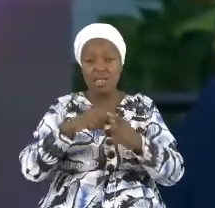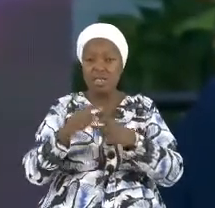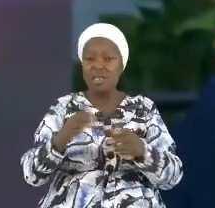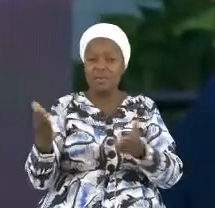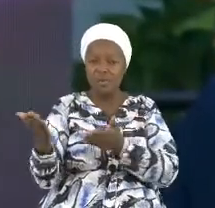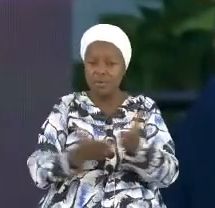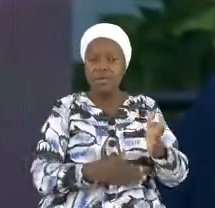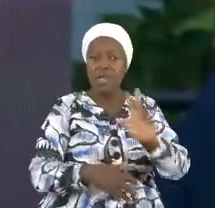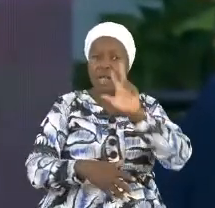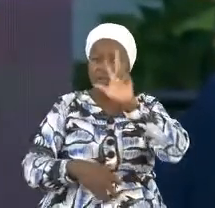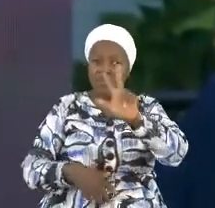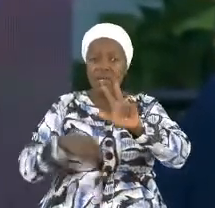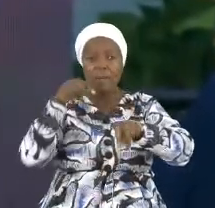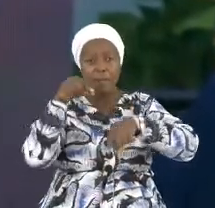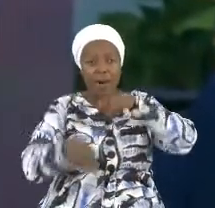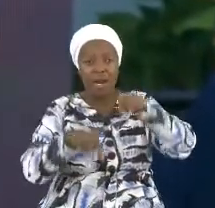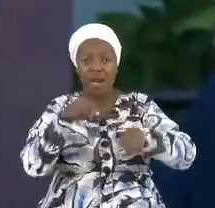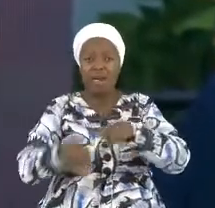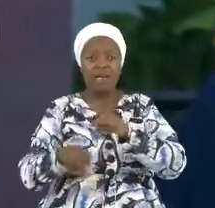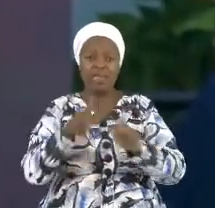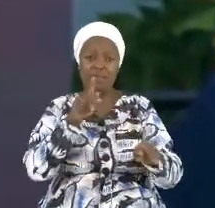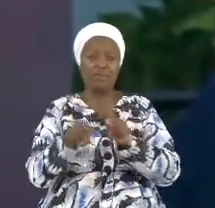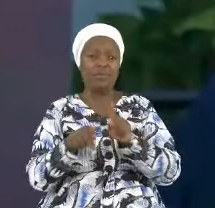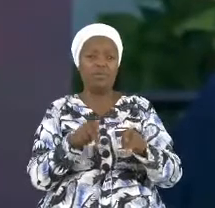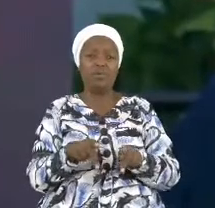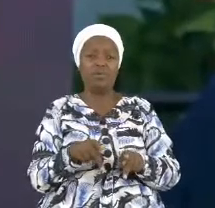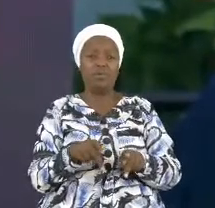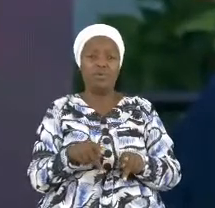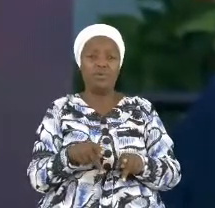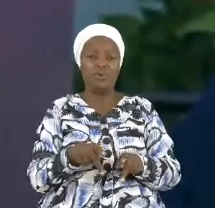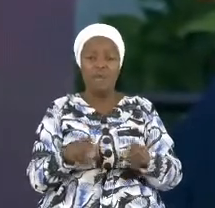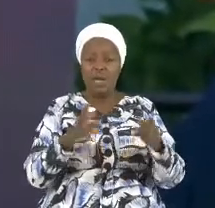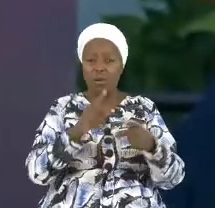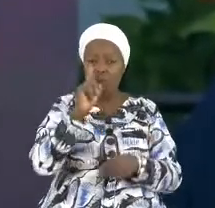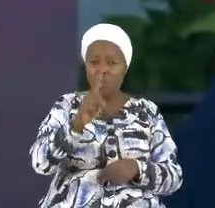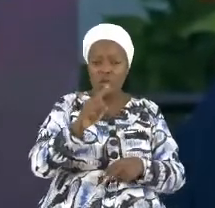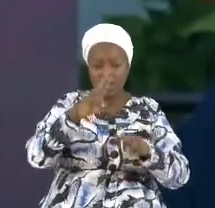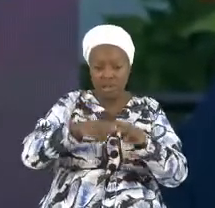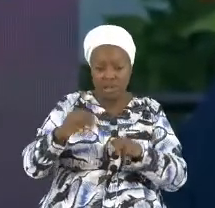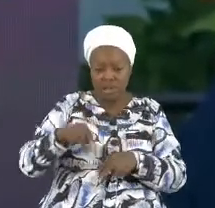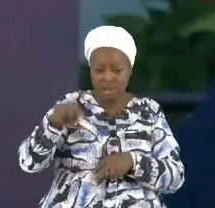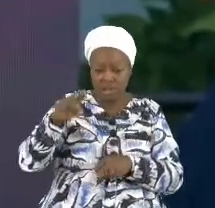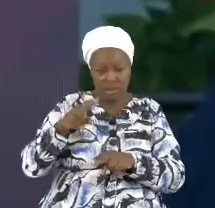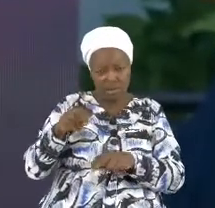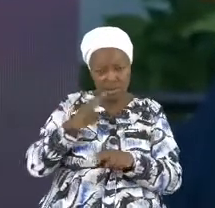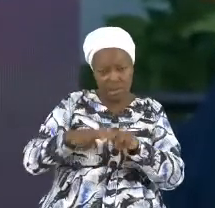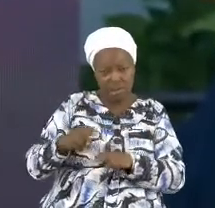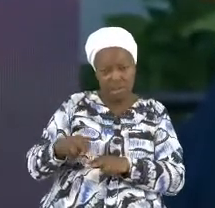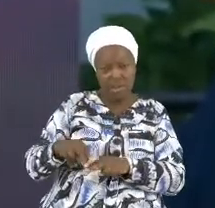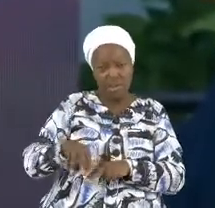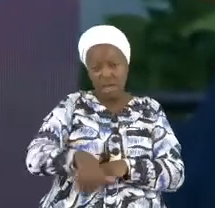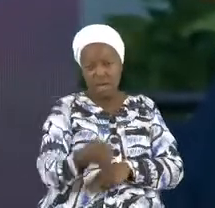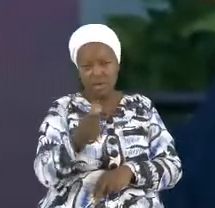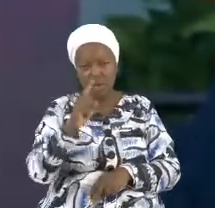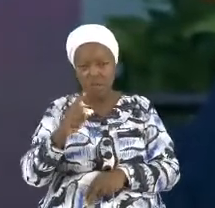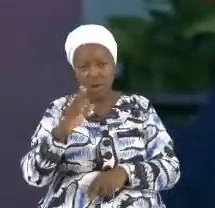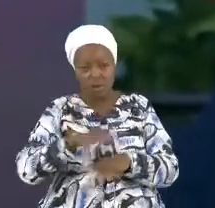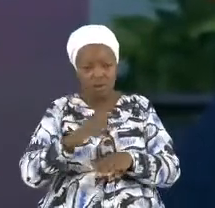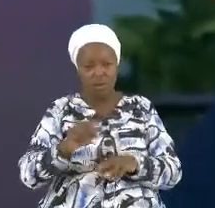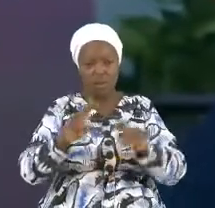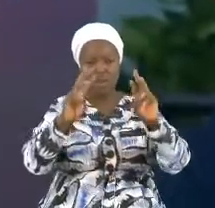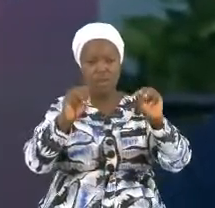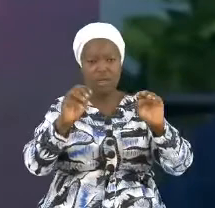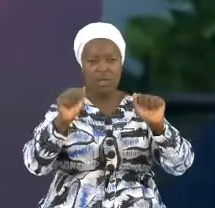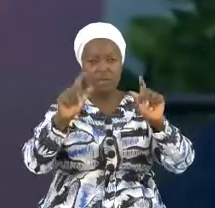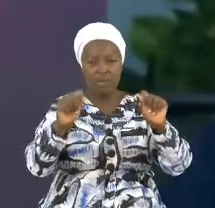people. And one sitting down, the other one on the mat, and the other one